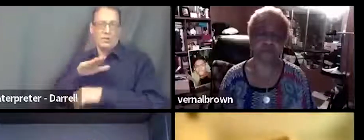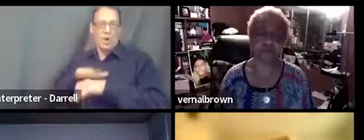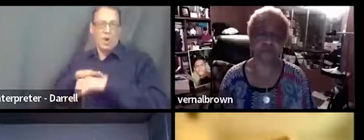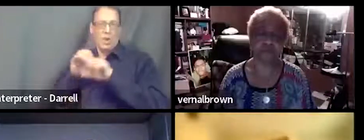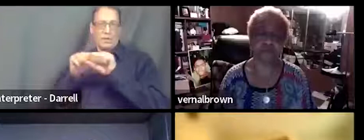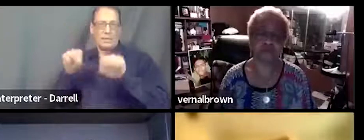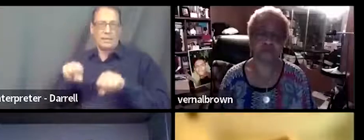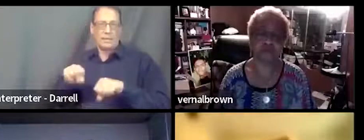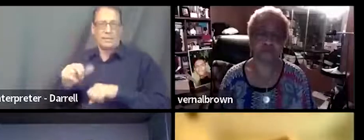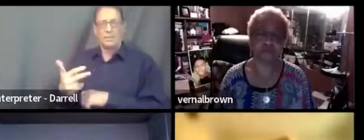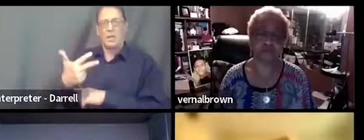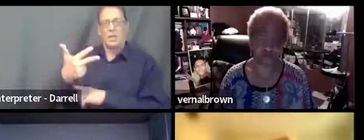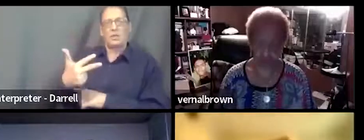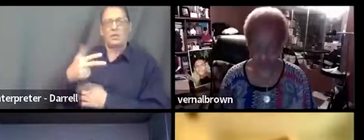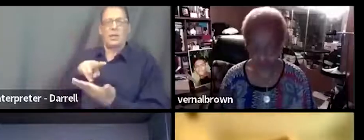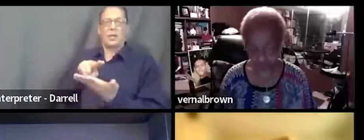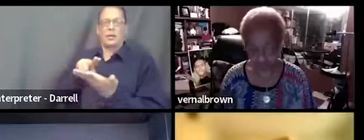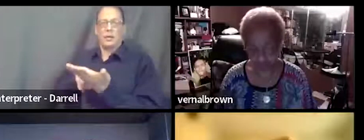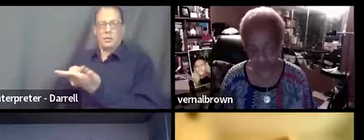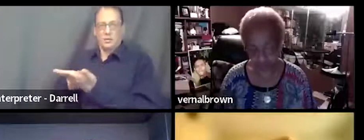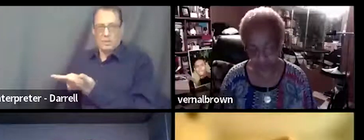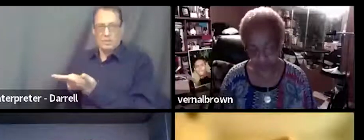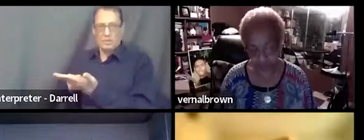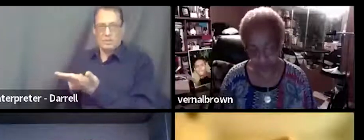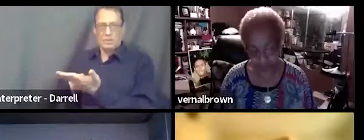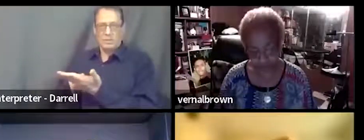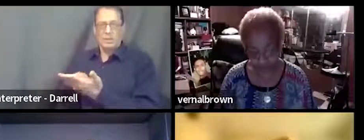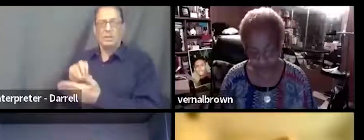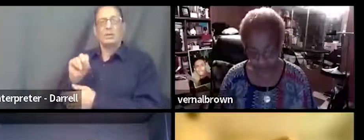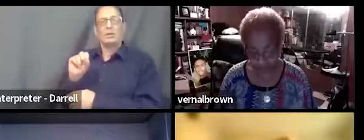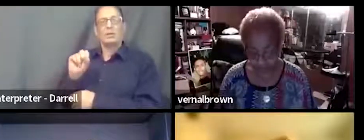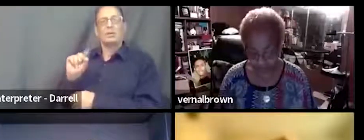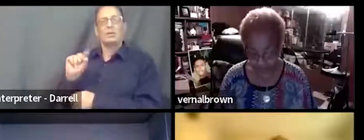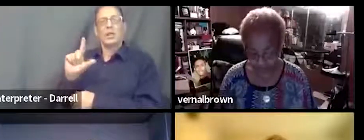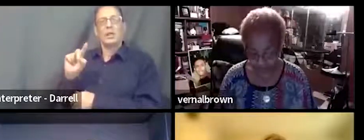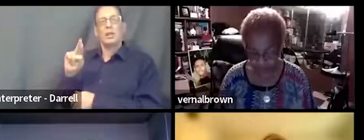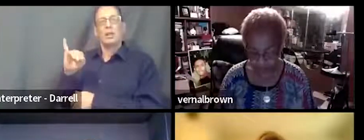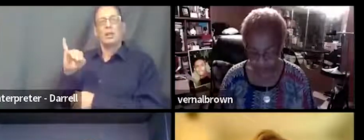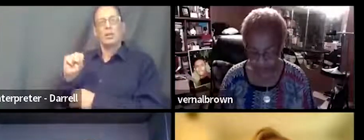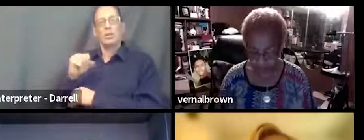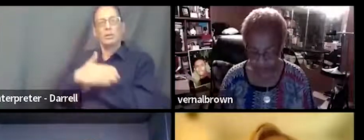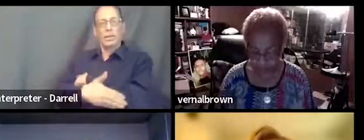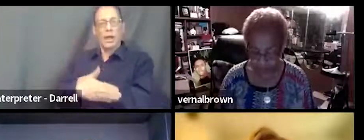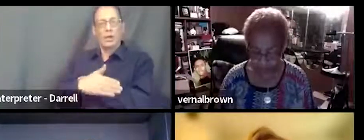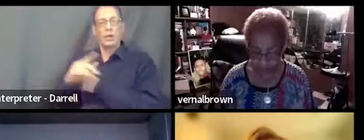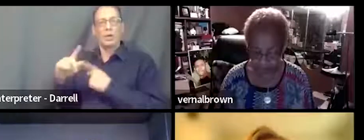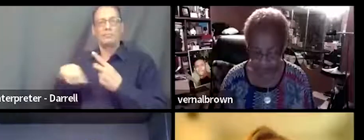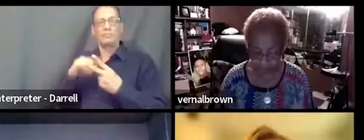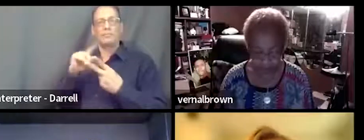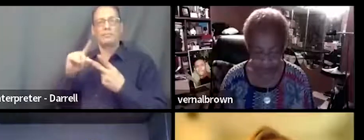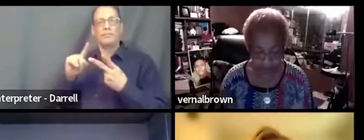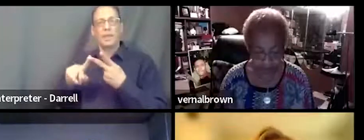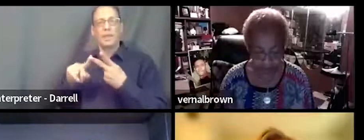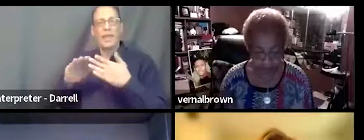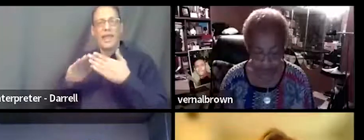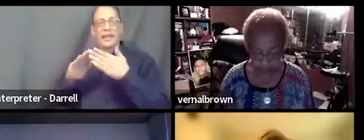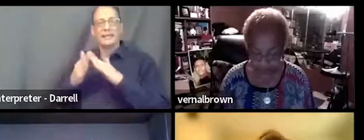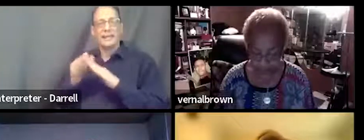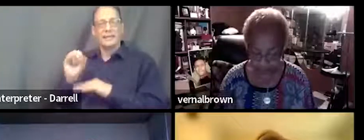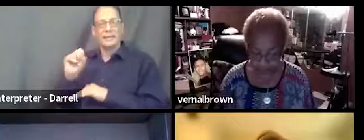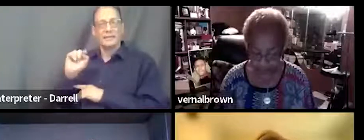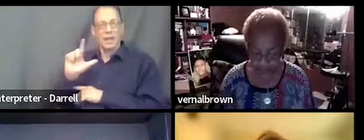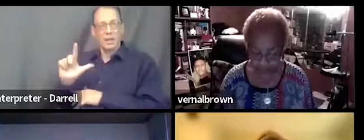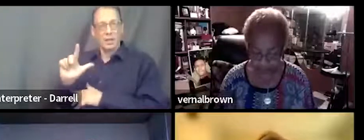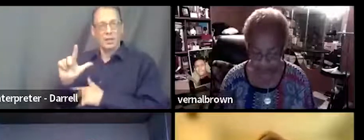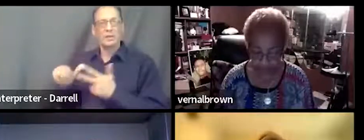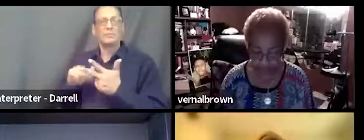three contracts are with, obviously, the St. Louis County Police Department, the City of St. Louis Police Department, and the